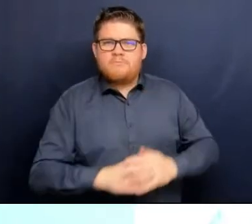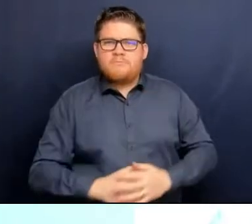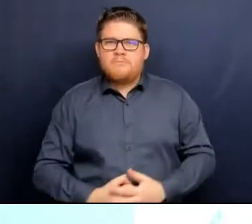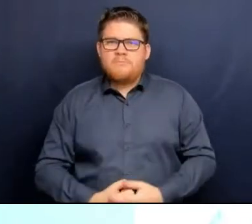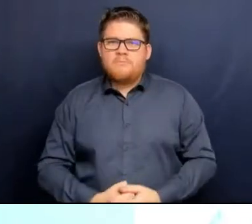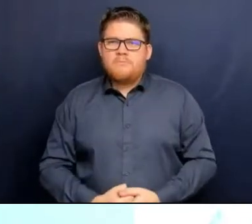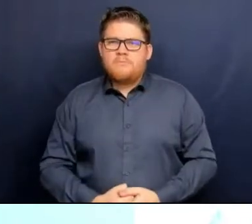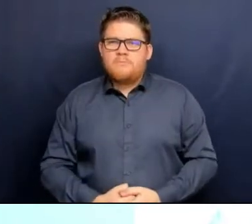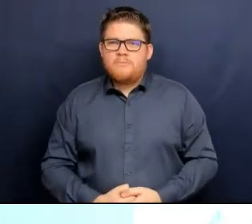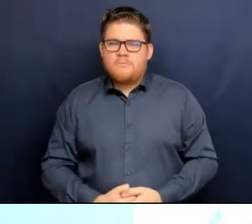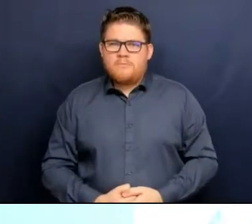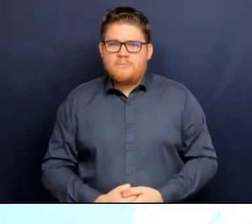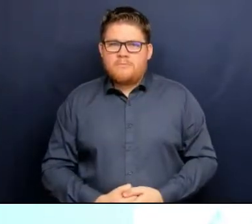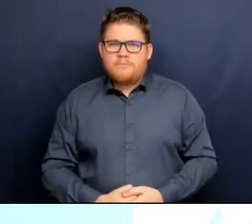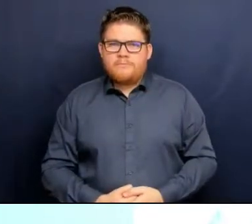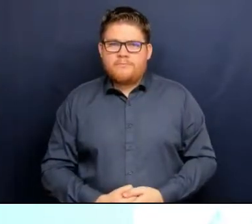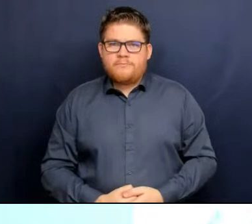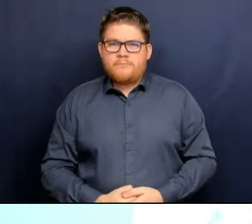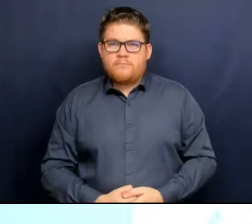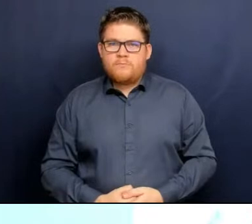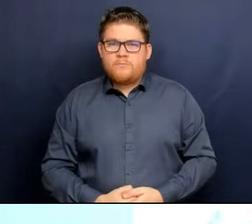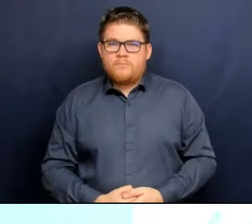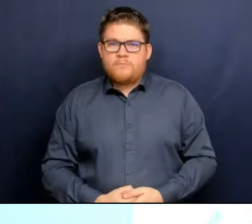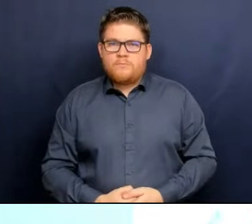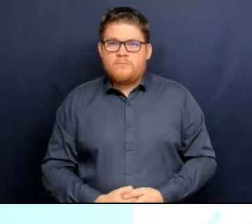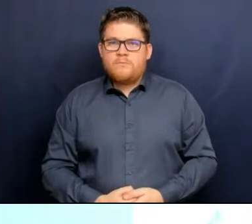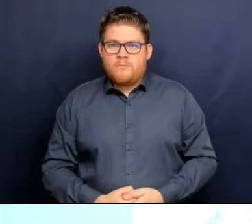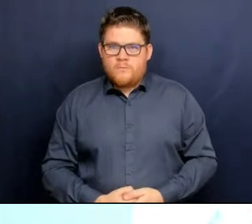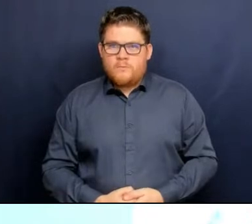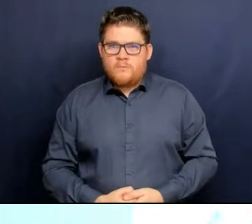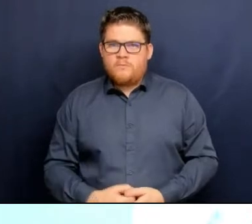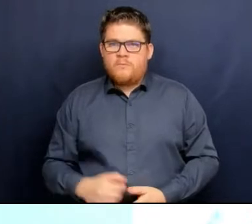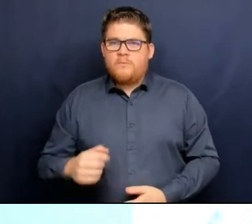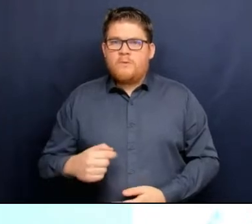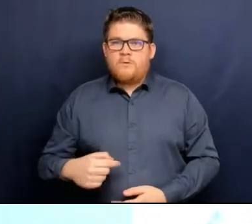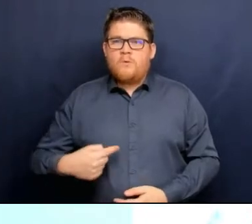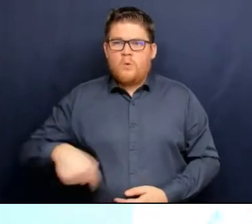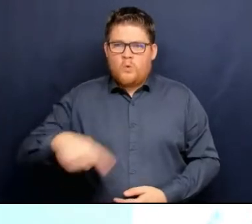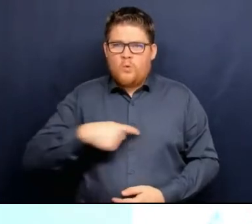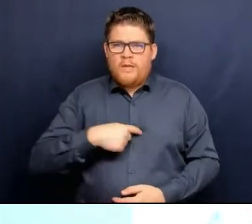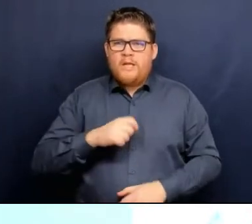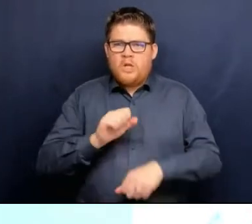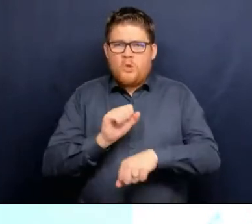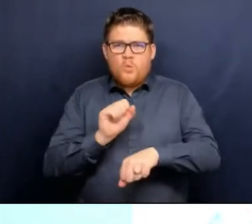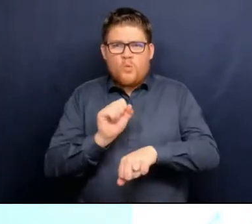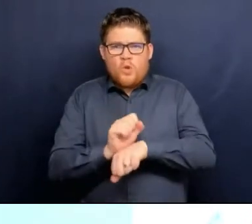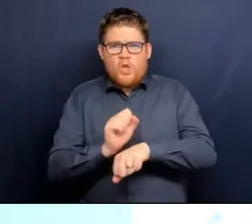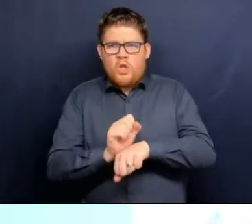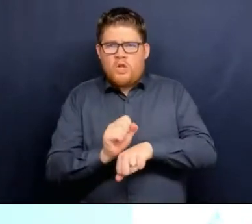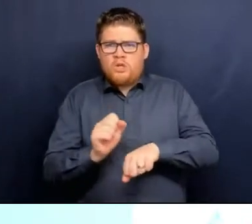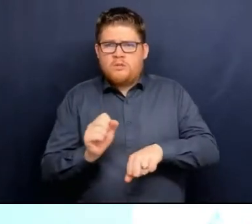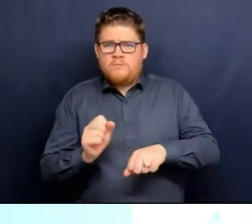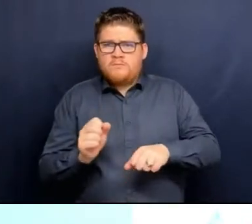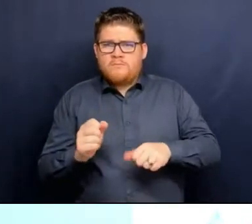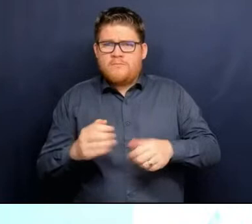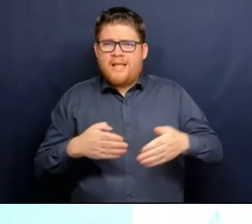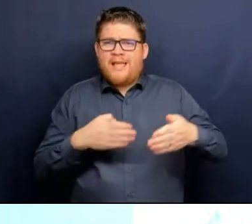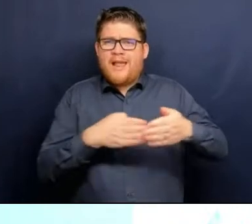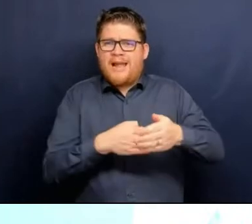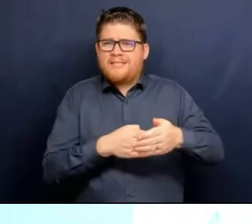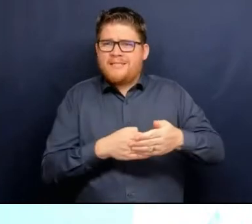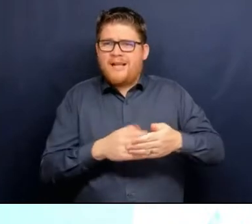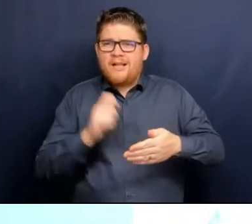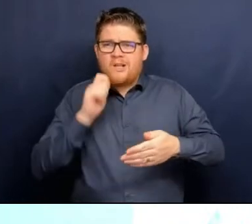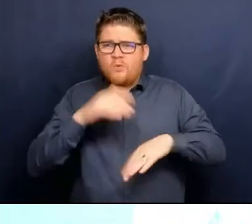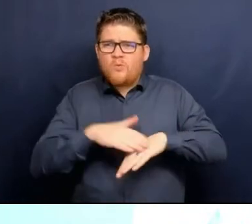on anti-racism strategies all the time. Rosalie talked about police and the disproportionate